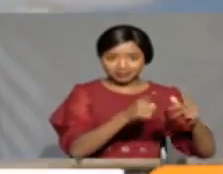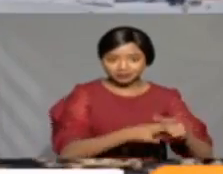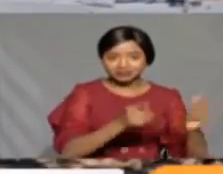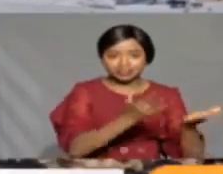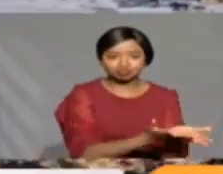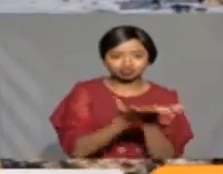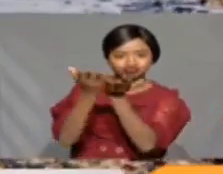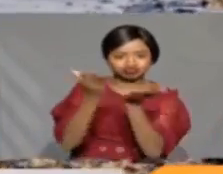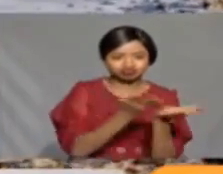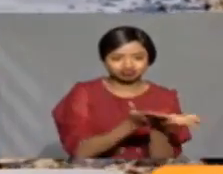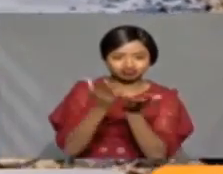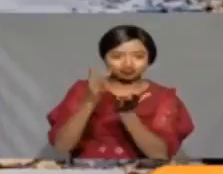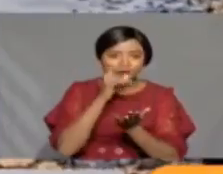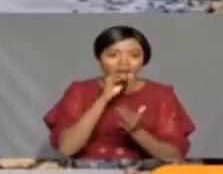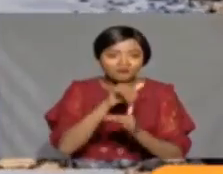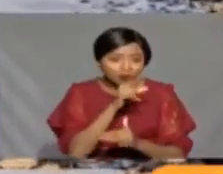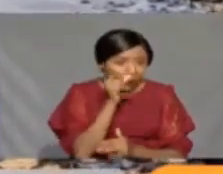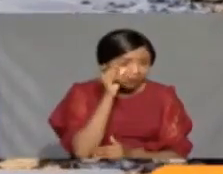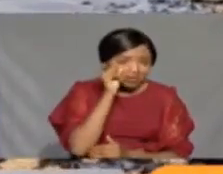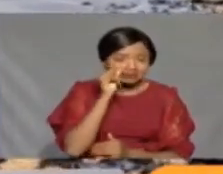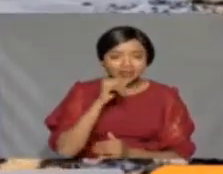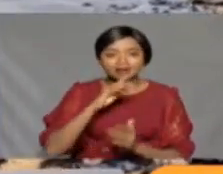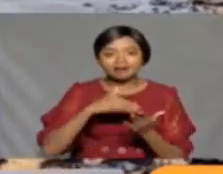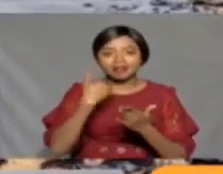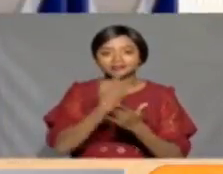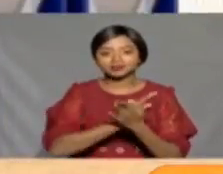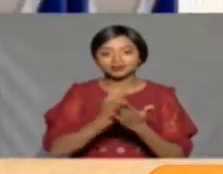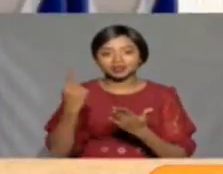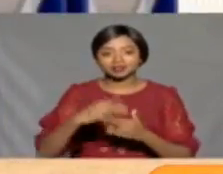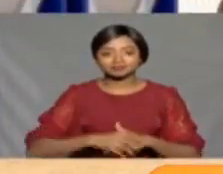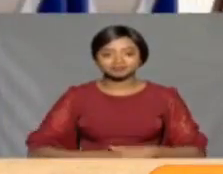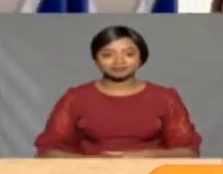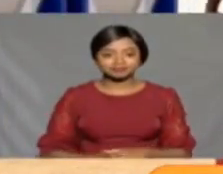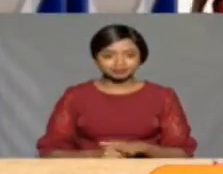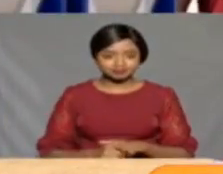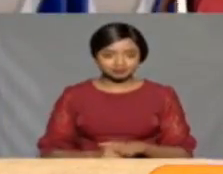begin shipping out the crude out of Mombasa next week. Faisal Ahmed, Citizen TV.